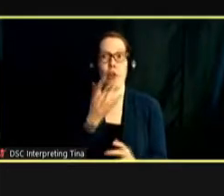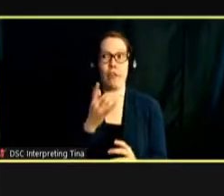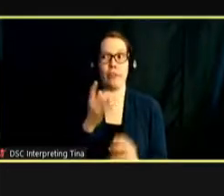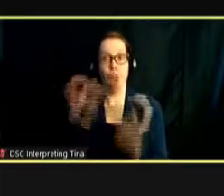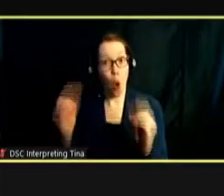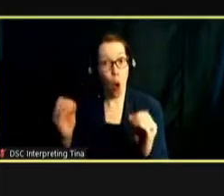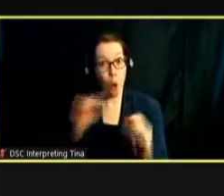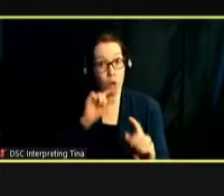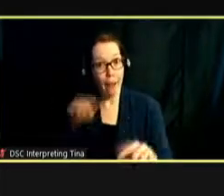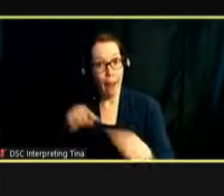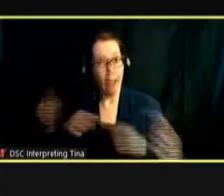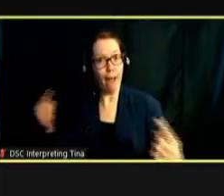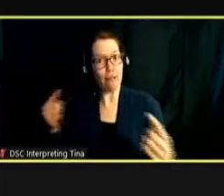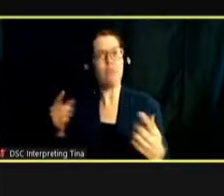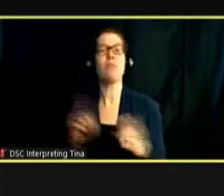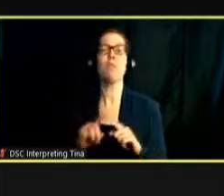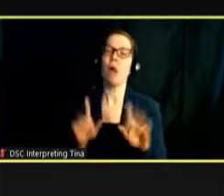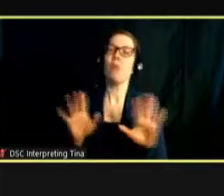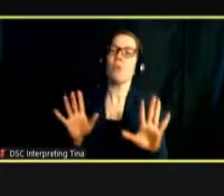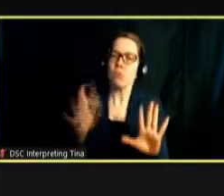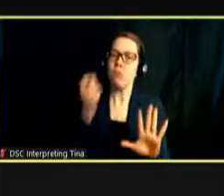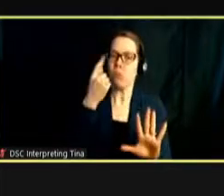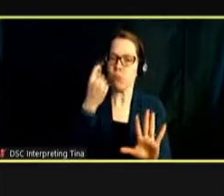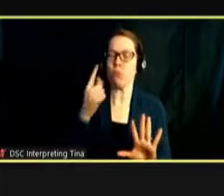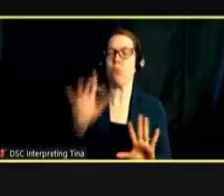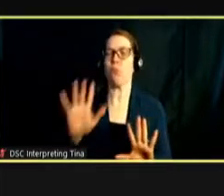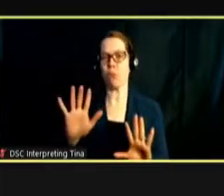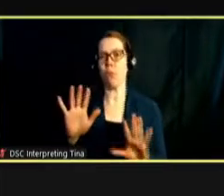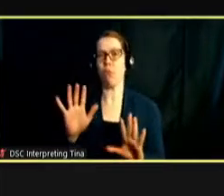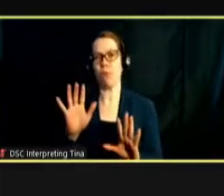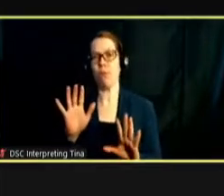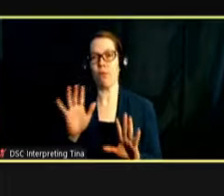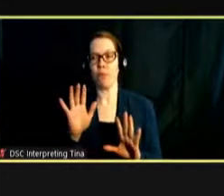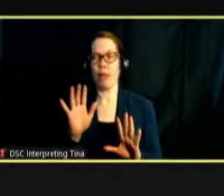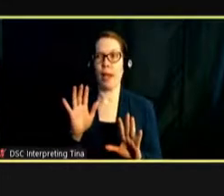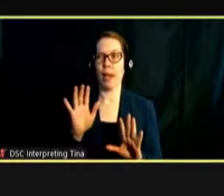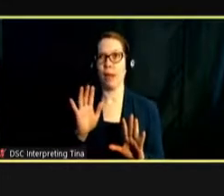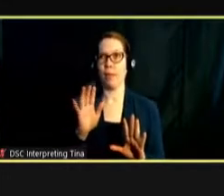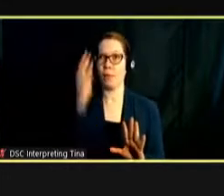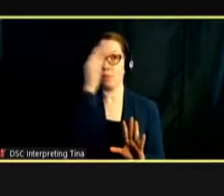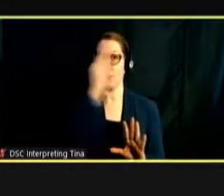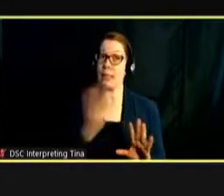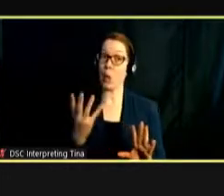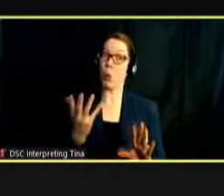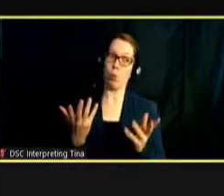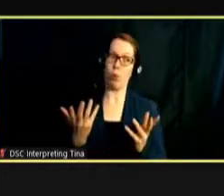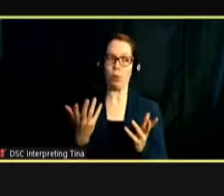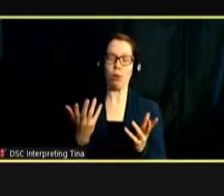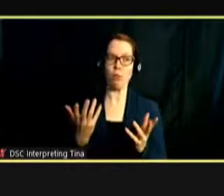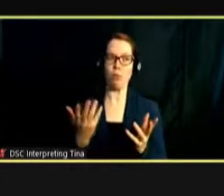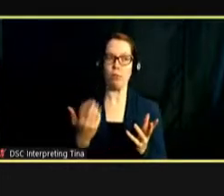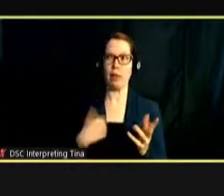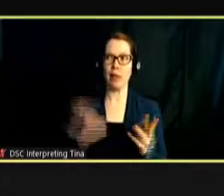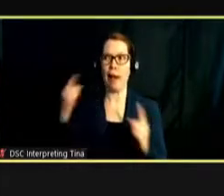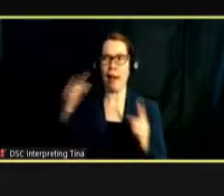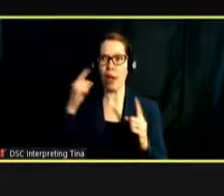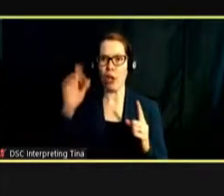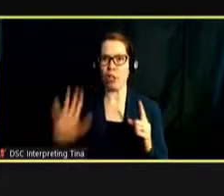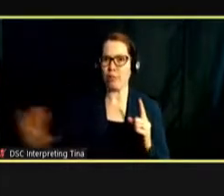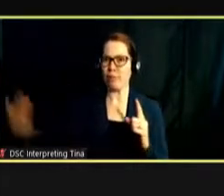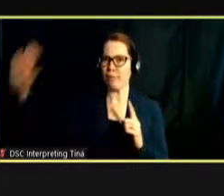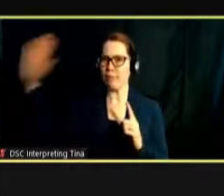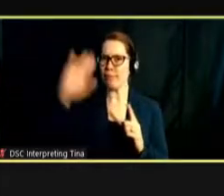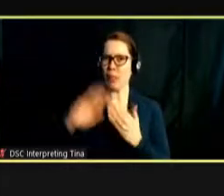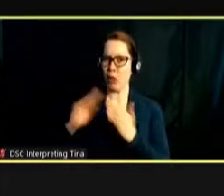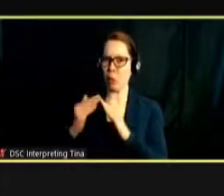we're not seeing more right now. I will tell you too, anecdotally, and from what I'm hearing across the community who have